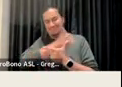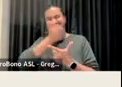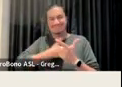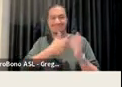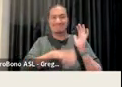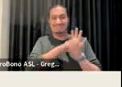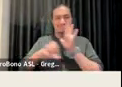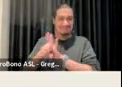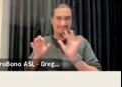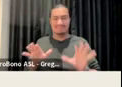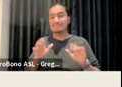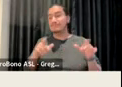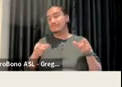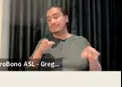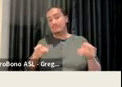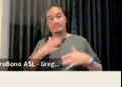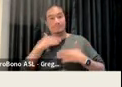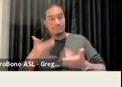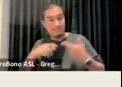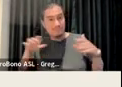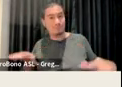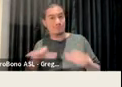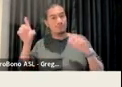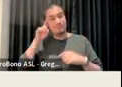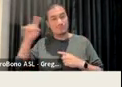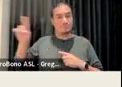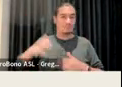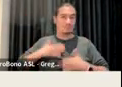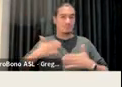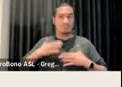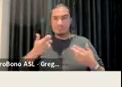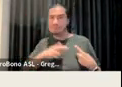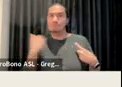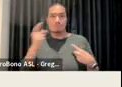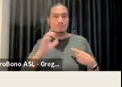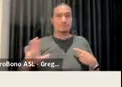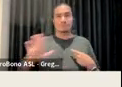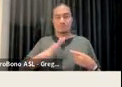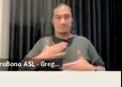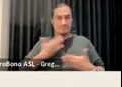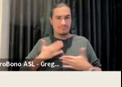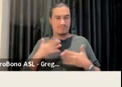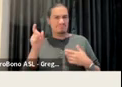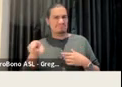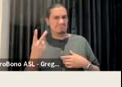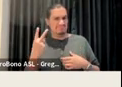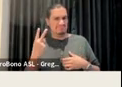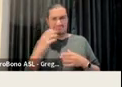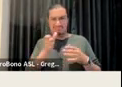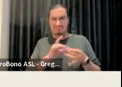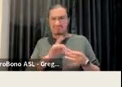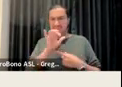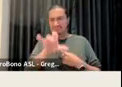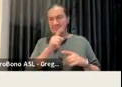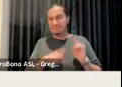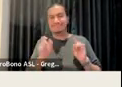characters willing to do for joy? What are they willing to risk for their joy? It's supposed to be two. I did not mention that in the slide, but I do want to